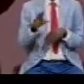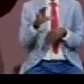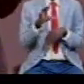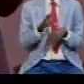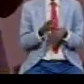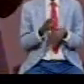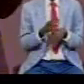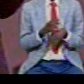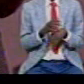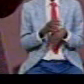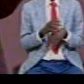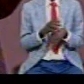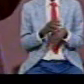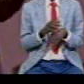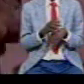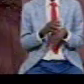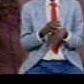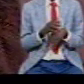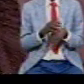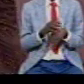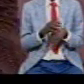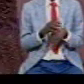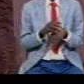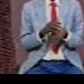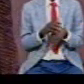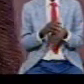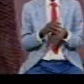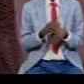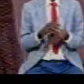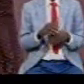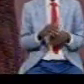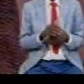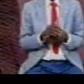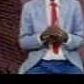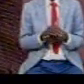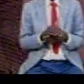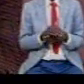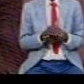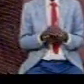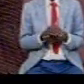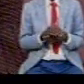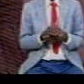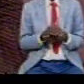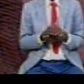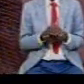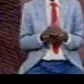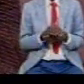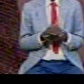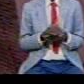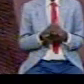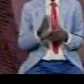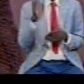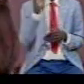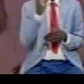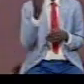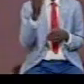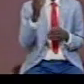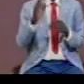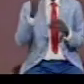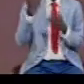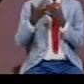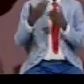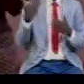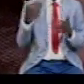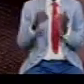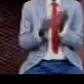this. I was born again before, but I actually backslided. So